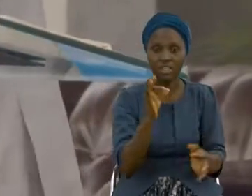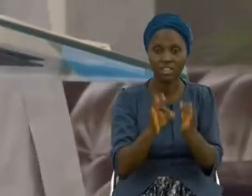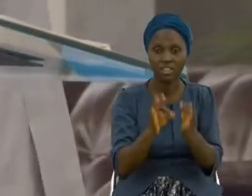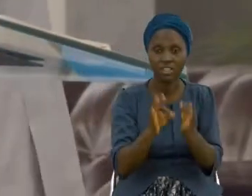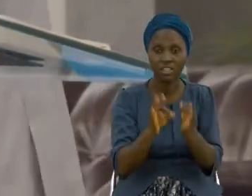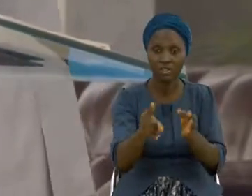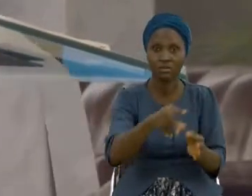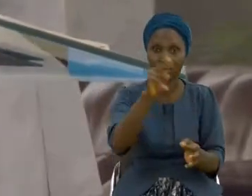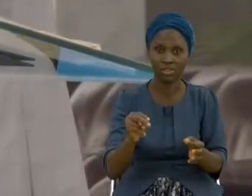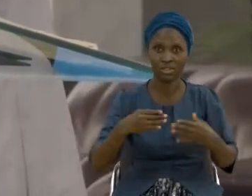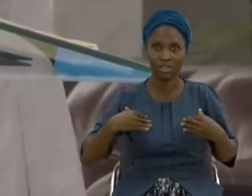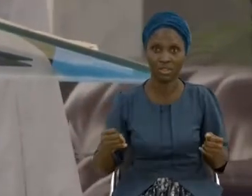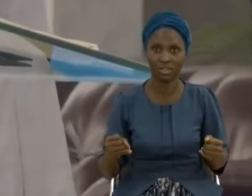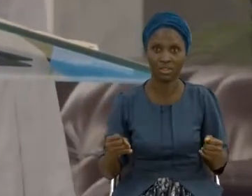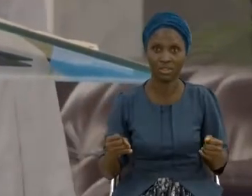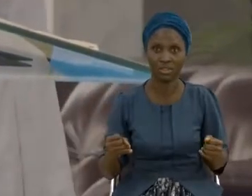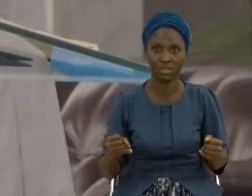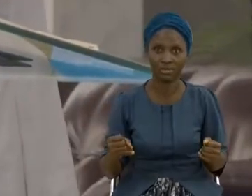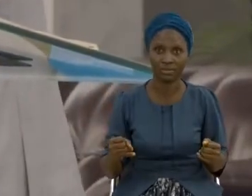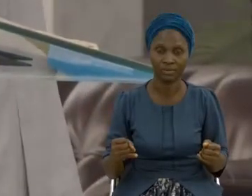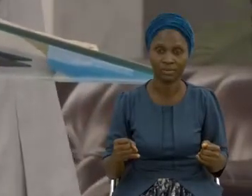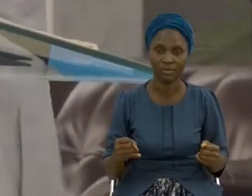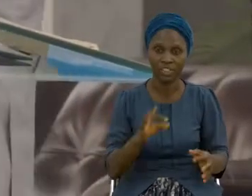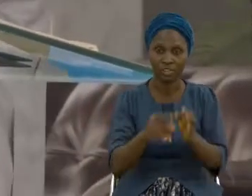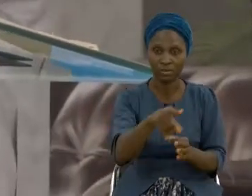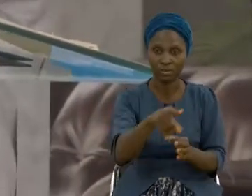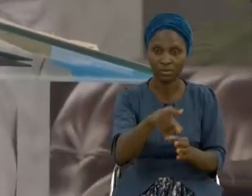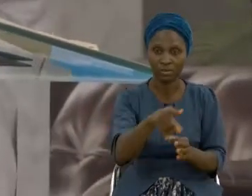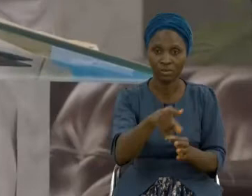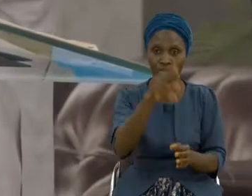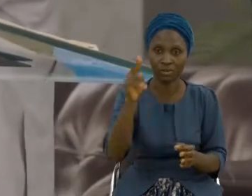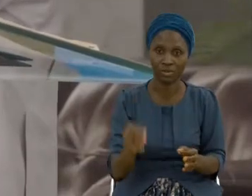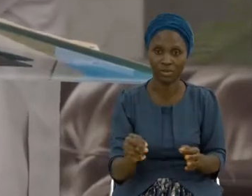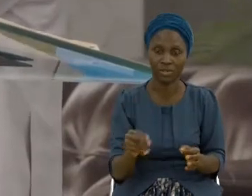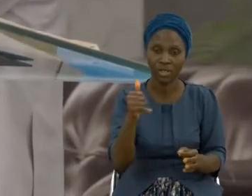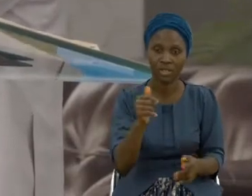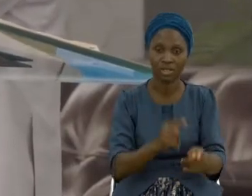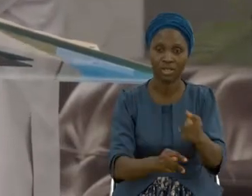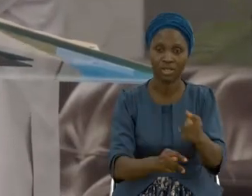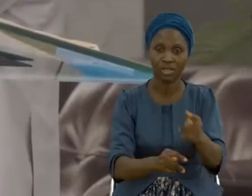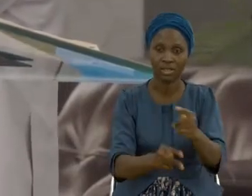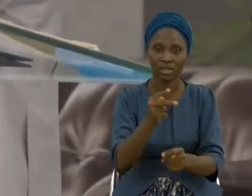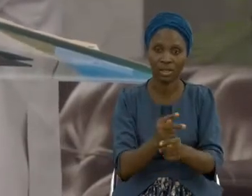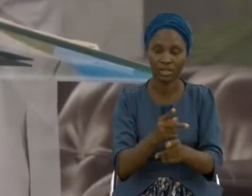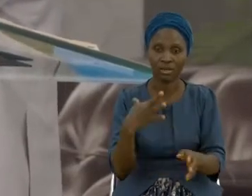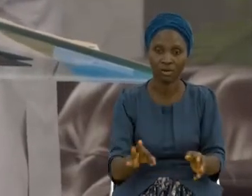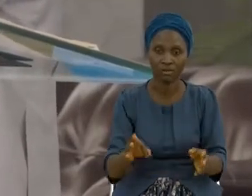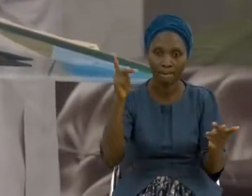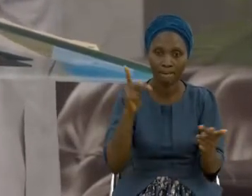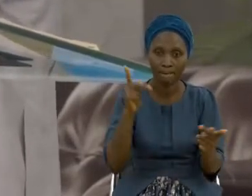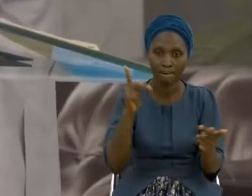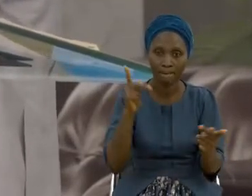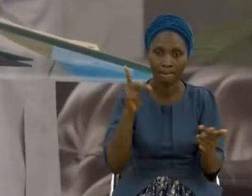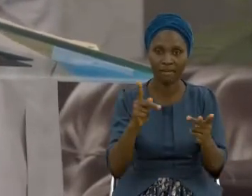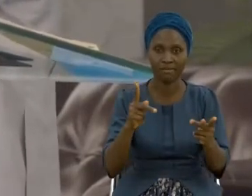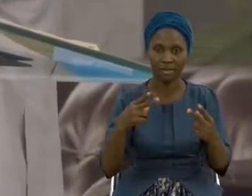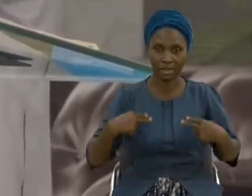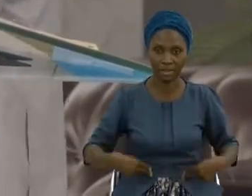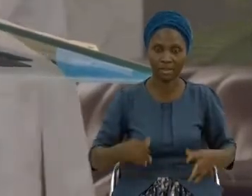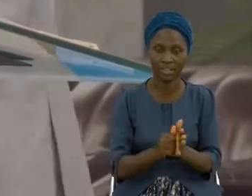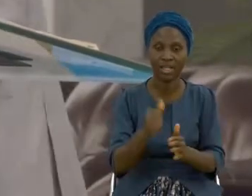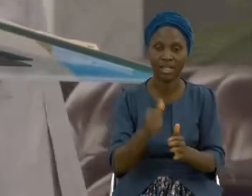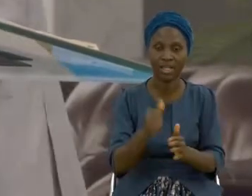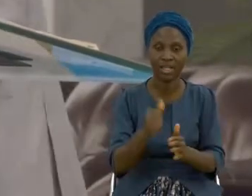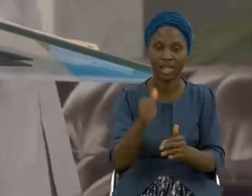need a kind of perfect health that every day you wake up you wake up in the health and the